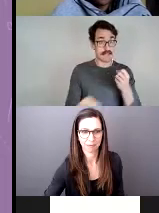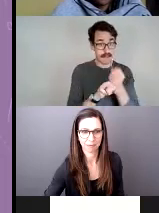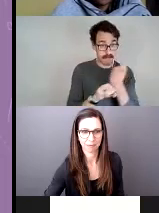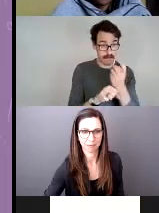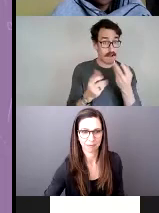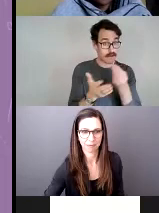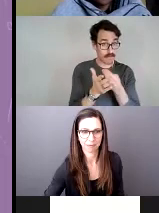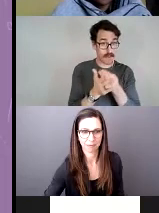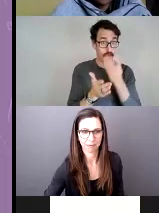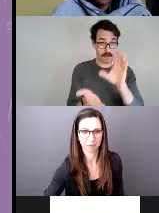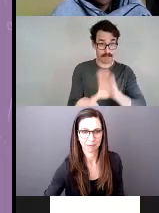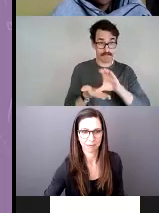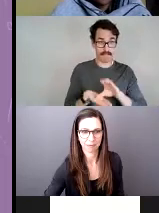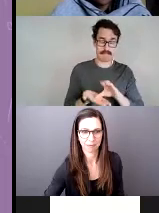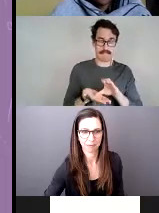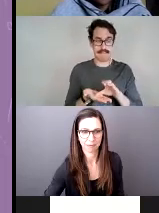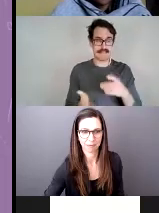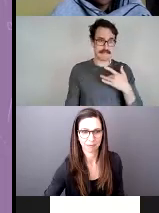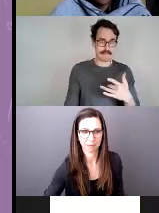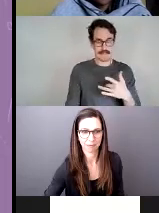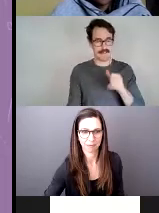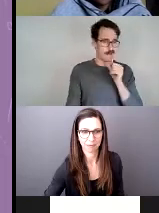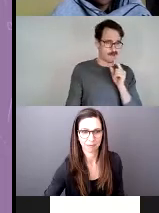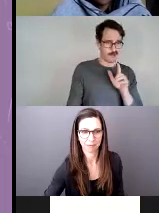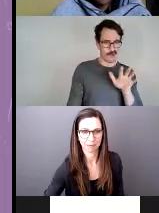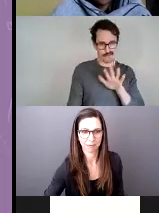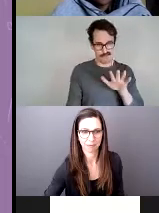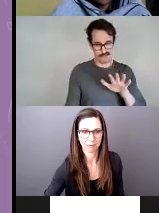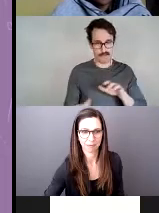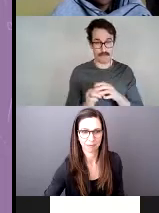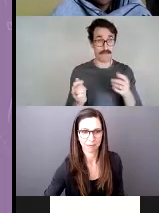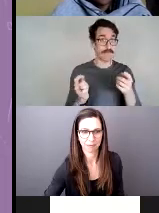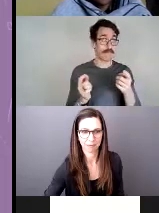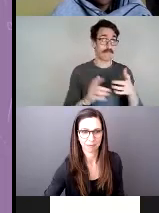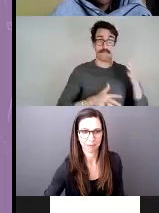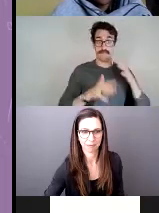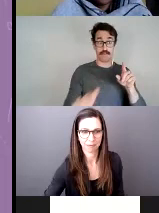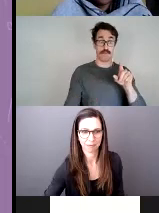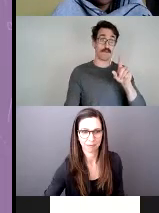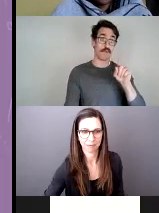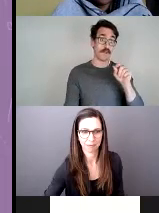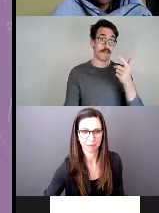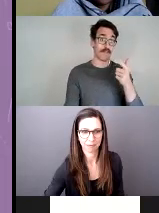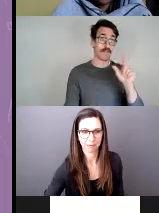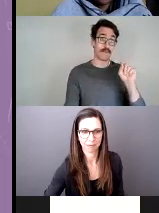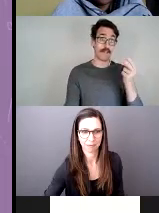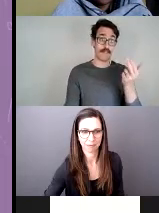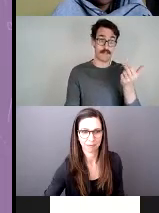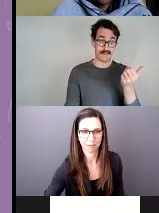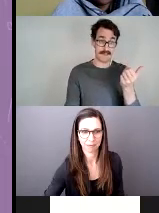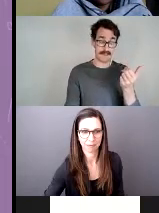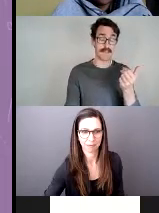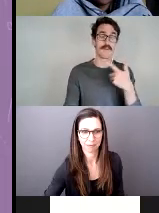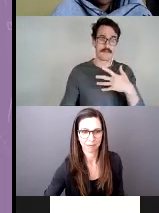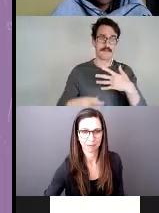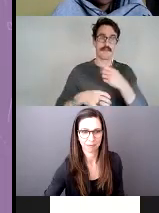would necessarily receive. Back in 2013, we did also receive a 1-year